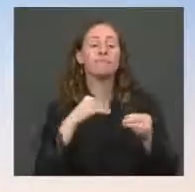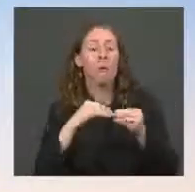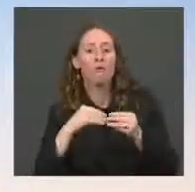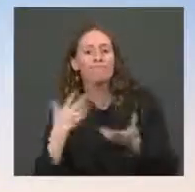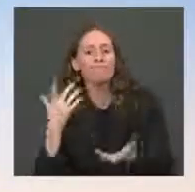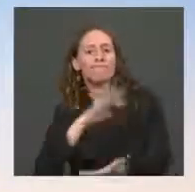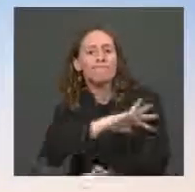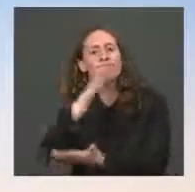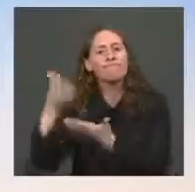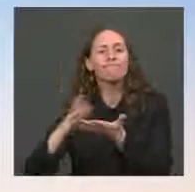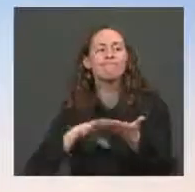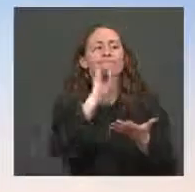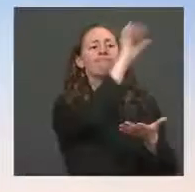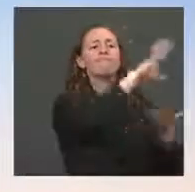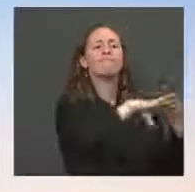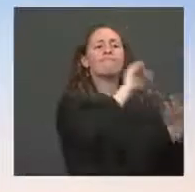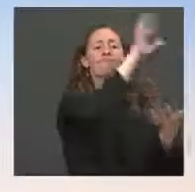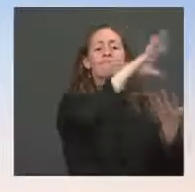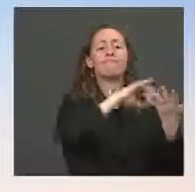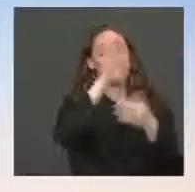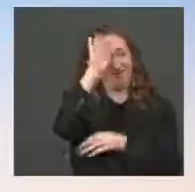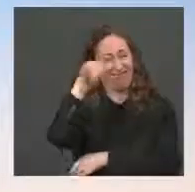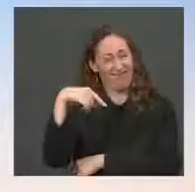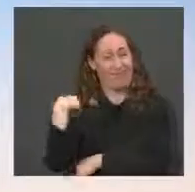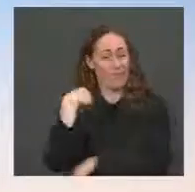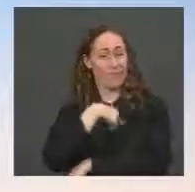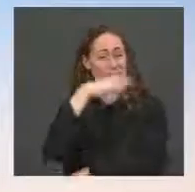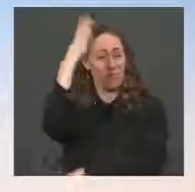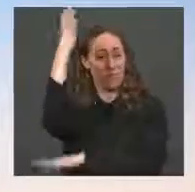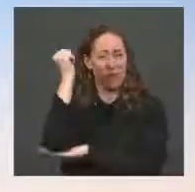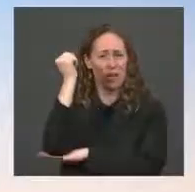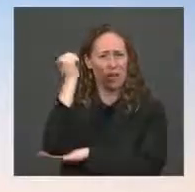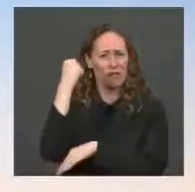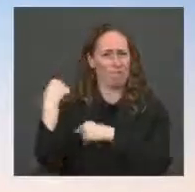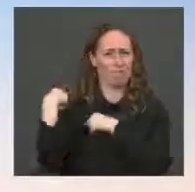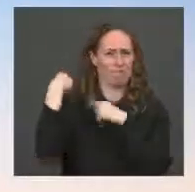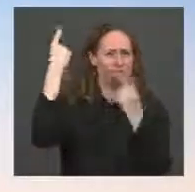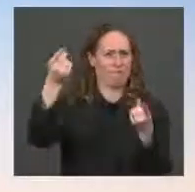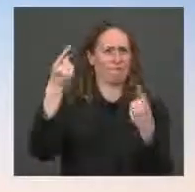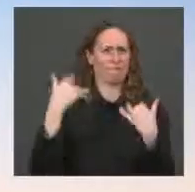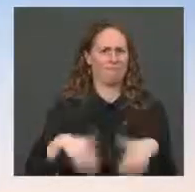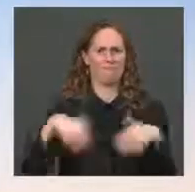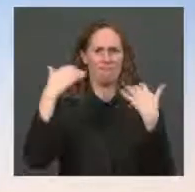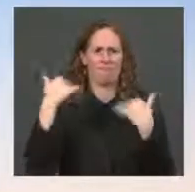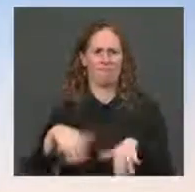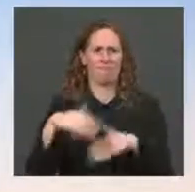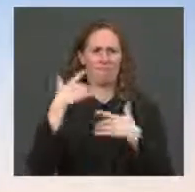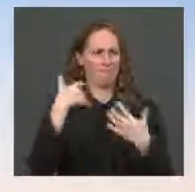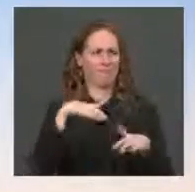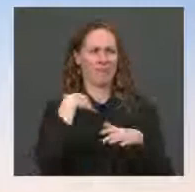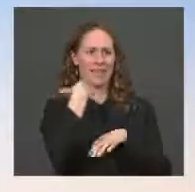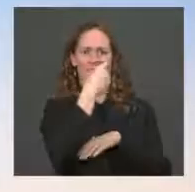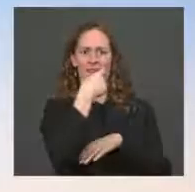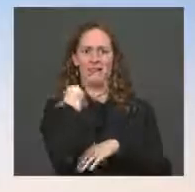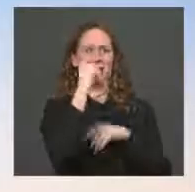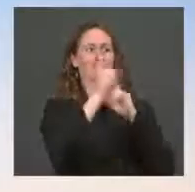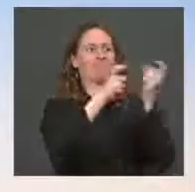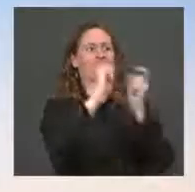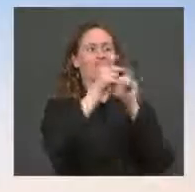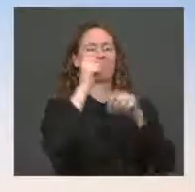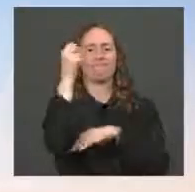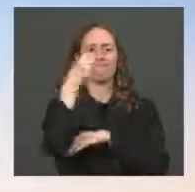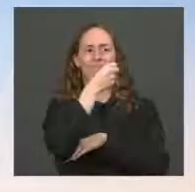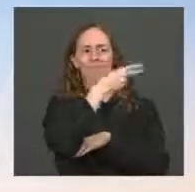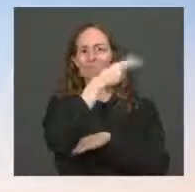more vaccines to the world than any other country in the world combined. We've also been working with countries on manufacturing capacity and making sure they have the materials they